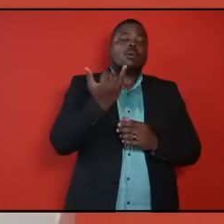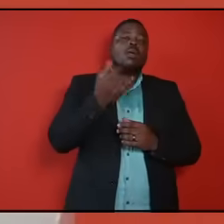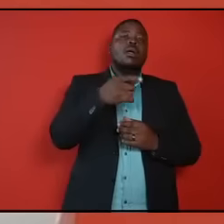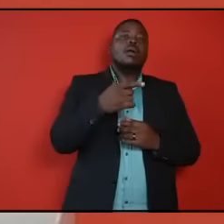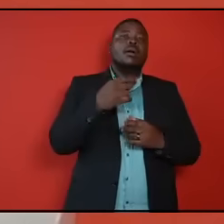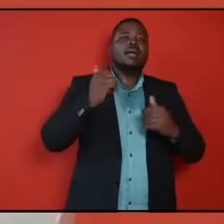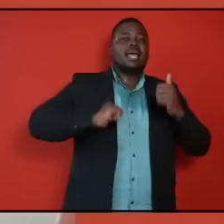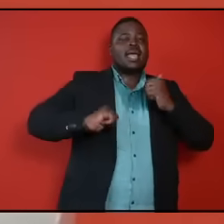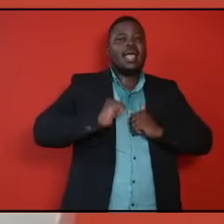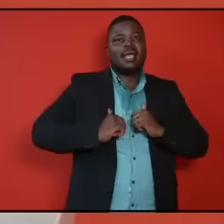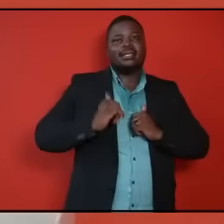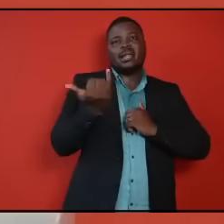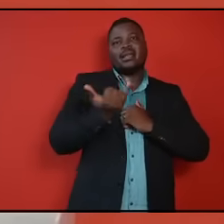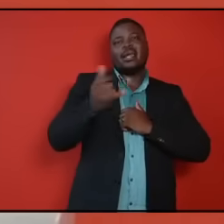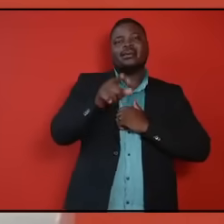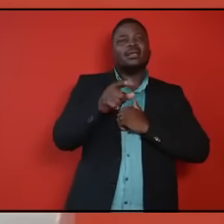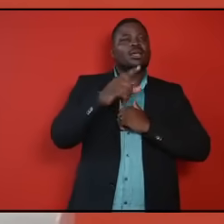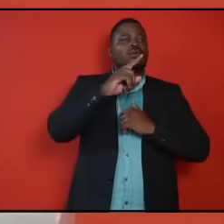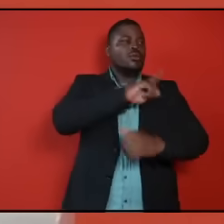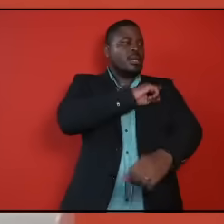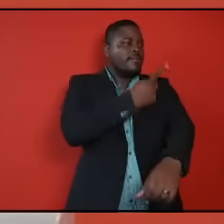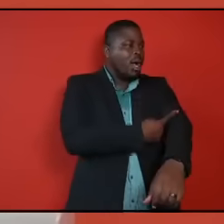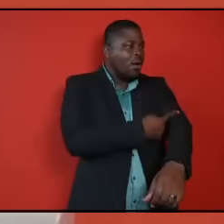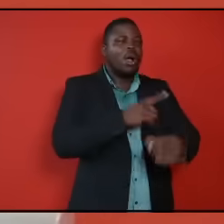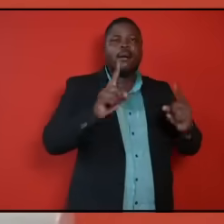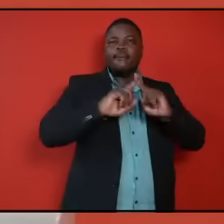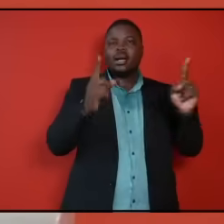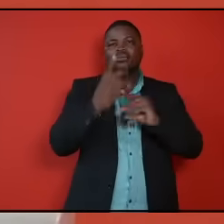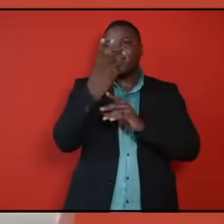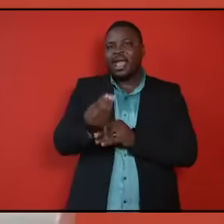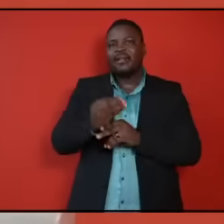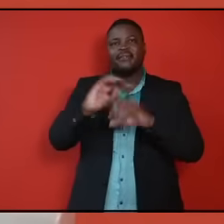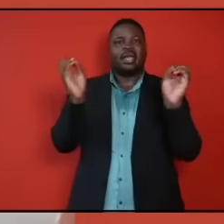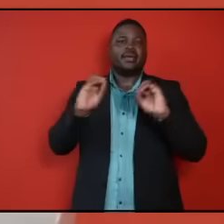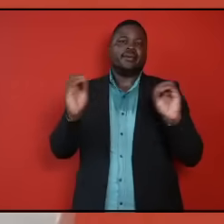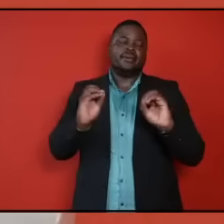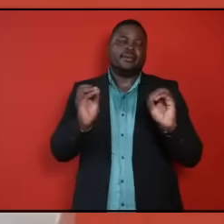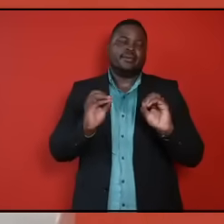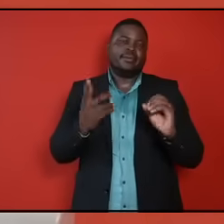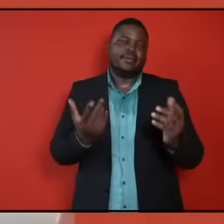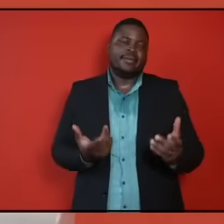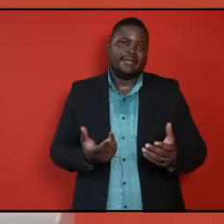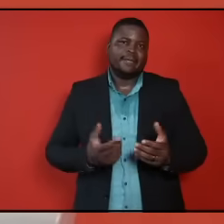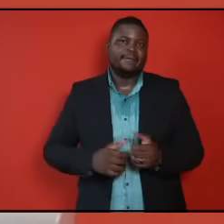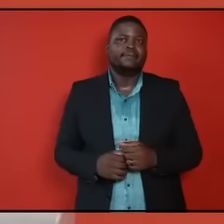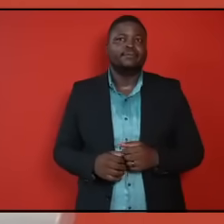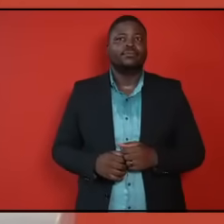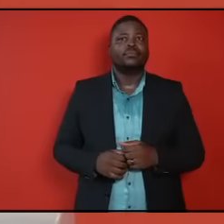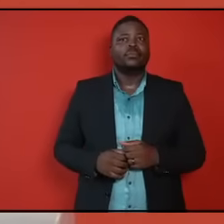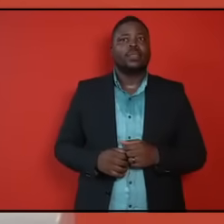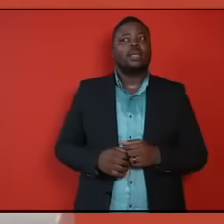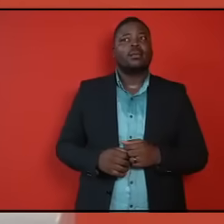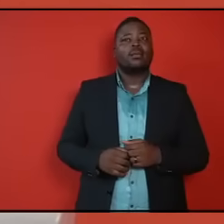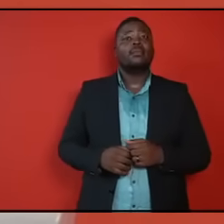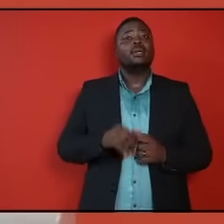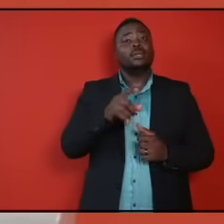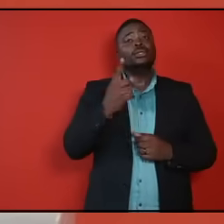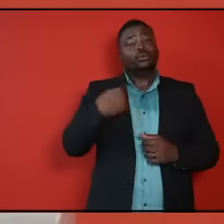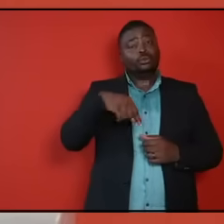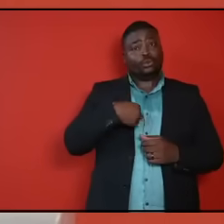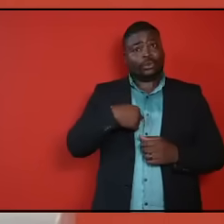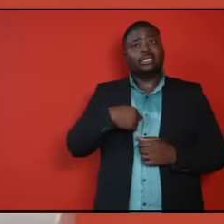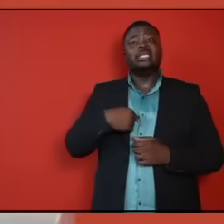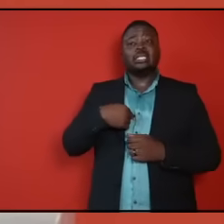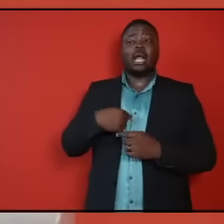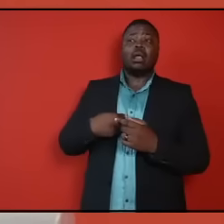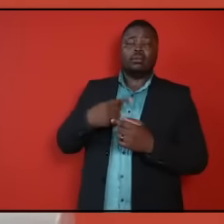the power which you are not, and any wrongdoing comes to your table. So that's how we've been treated by